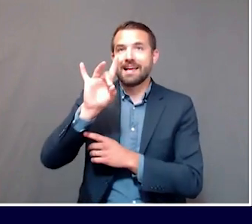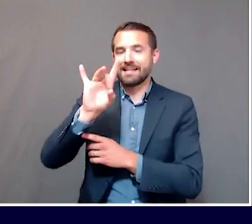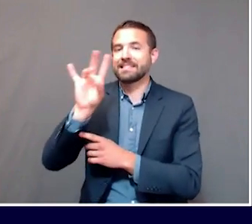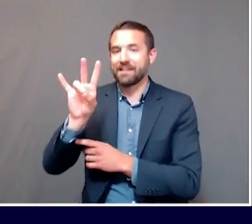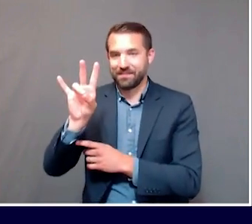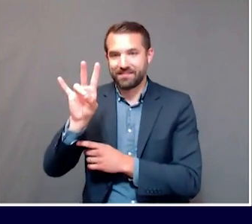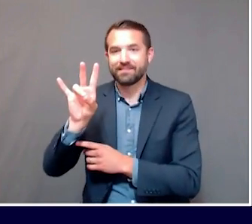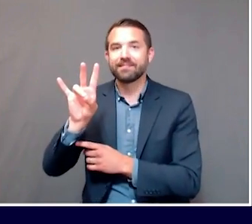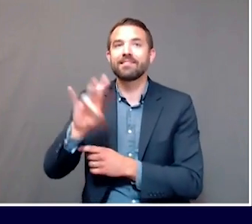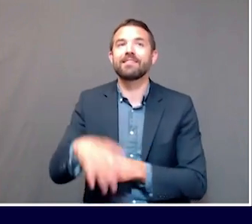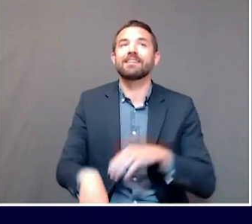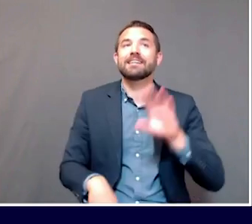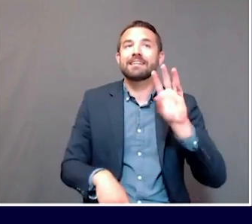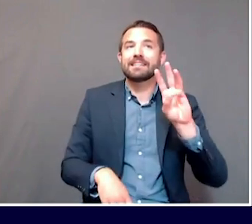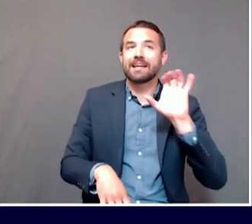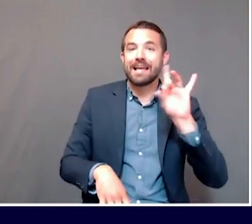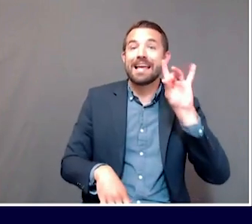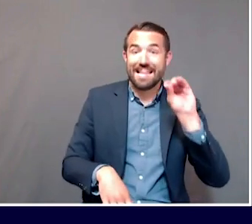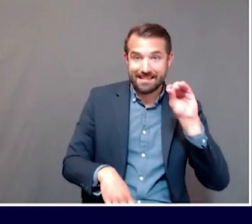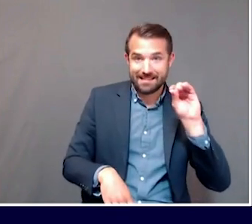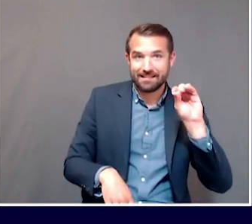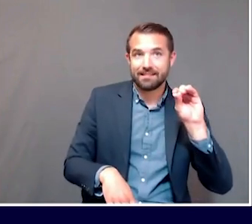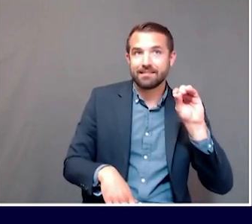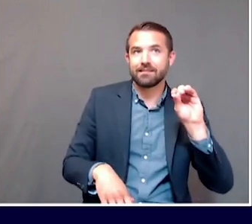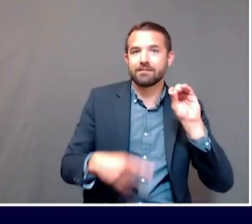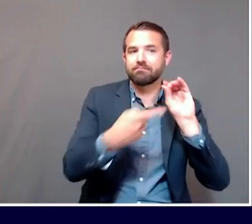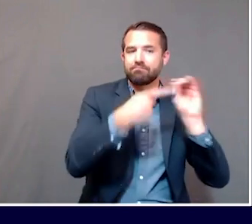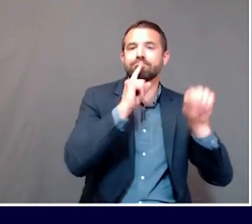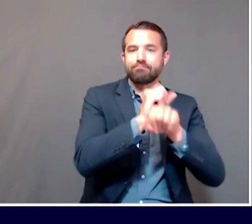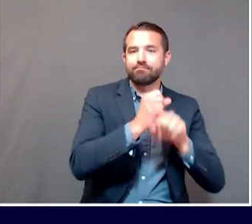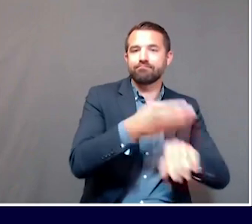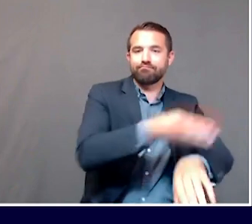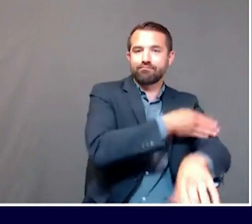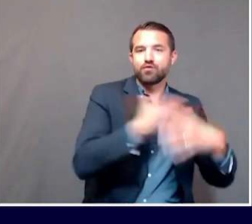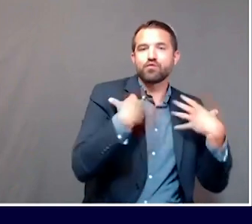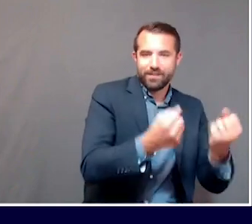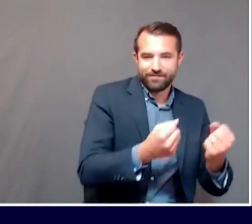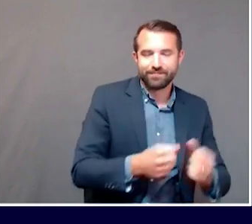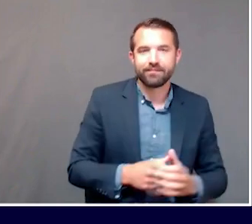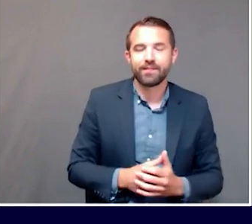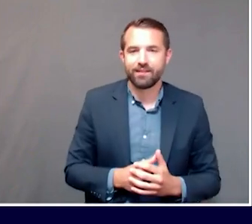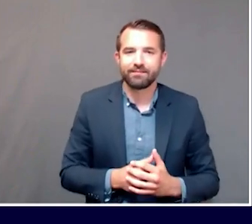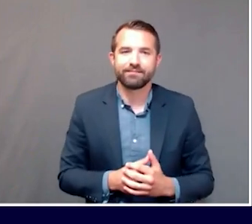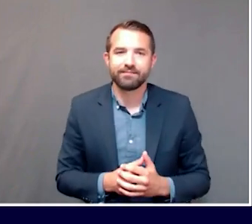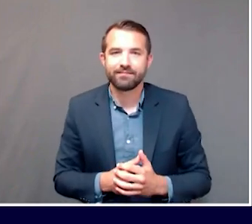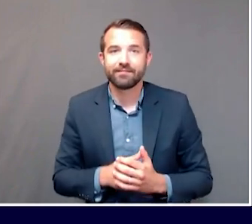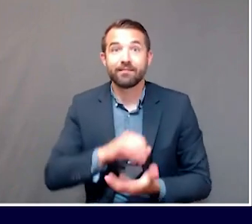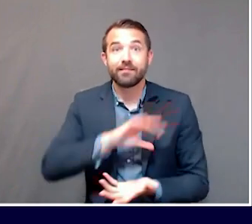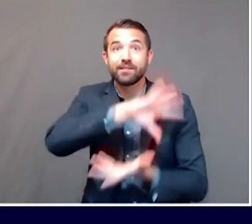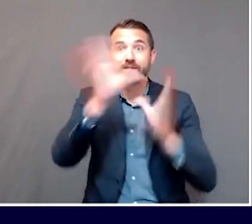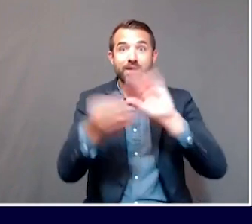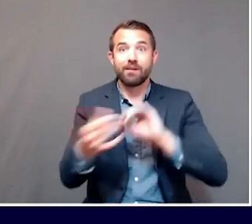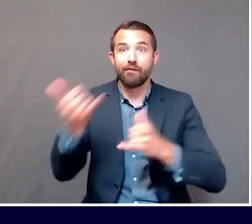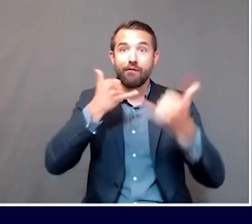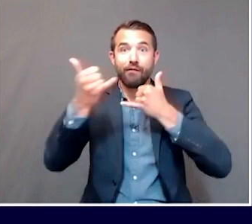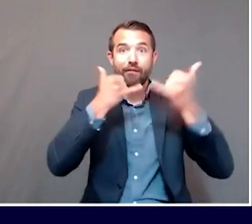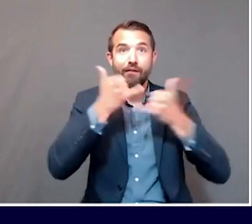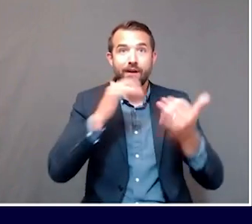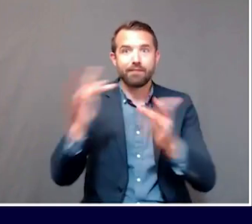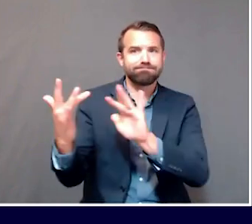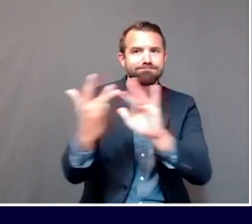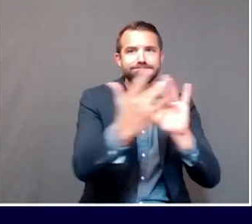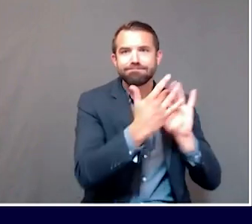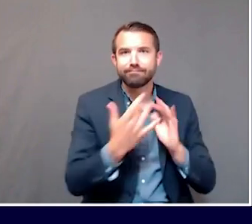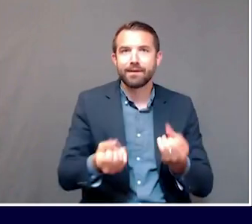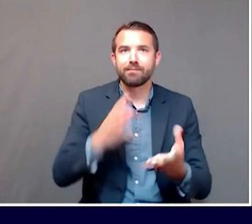isolation. Overall, Maine CDC has now fielded 9,500 requests for consultation